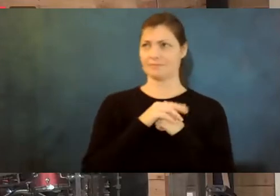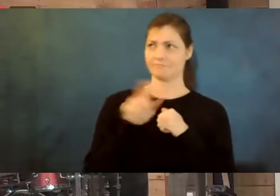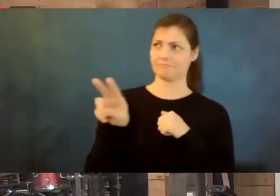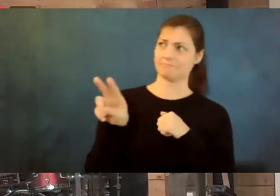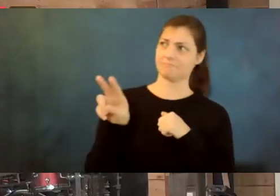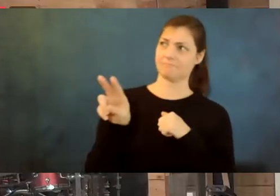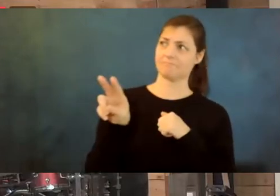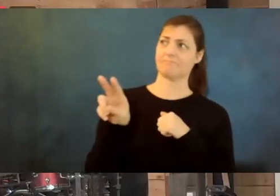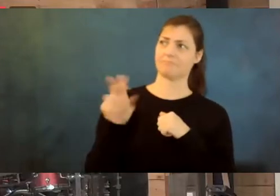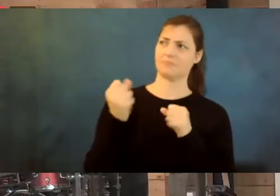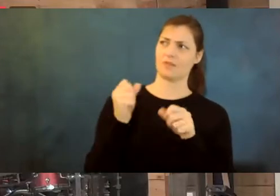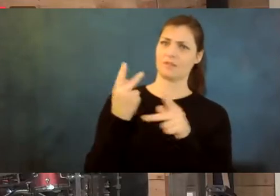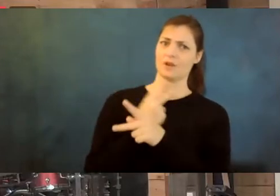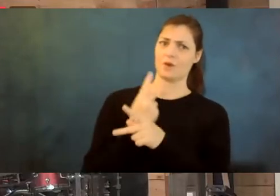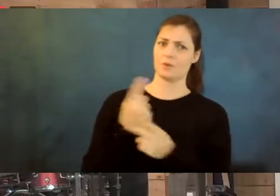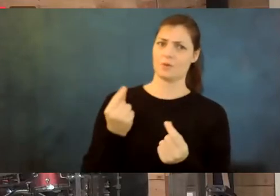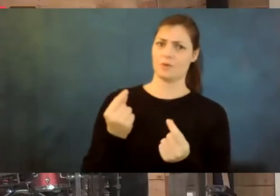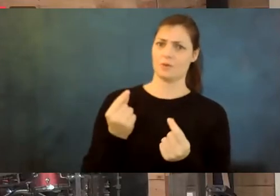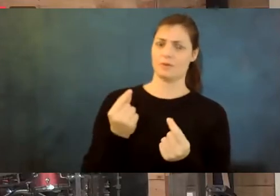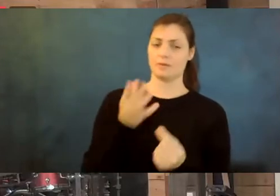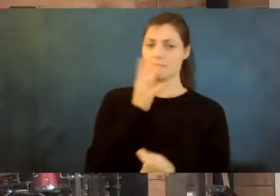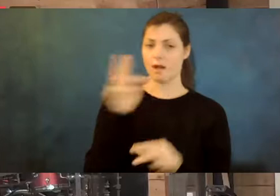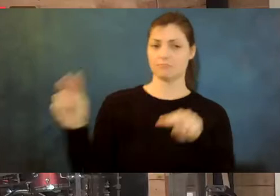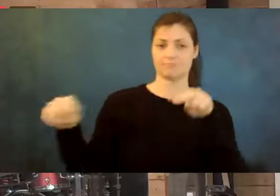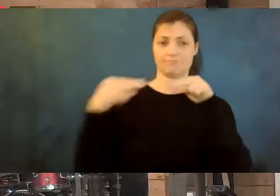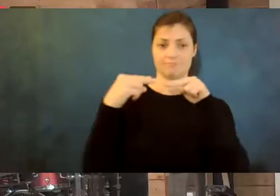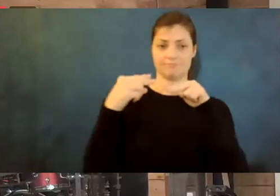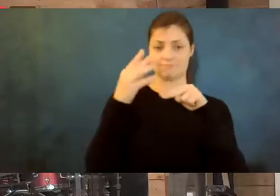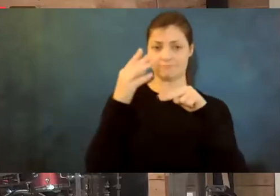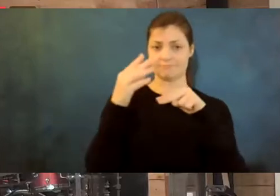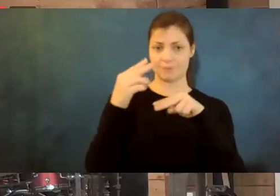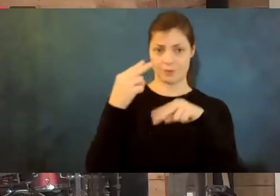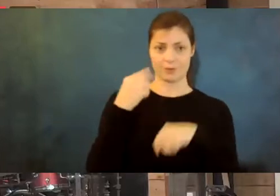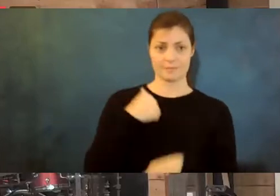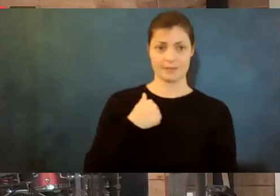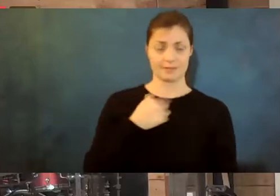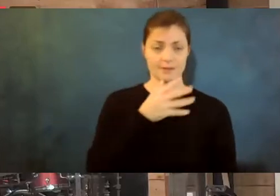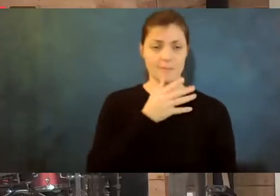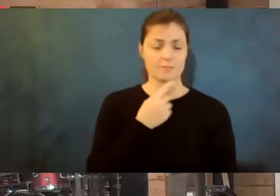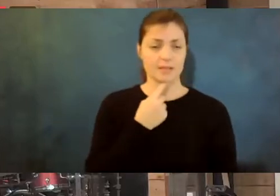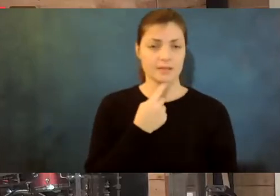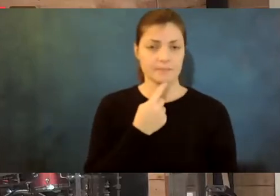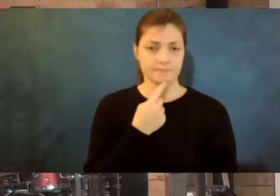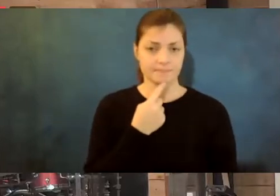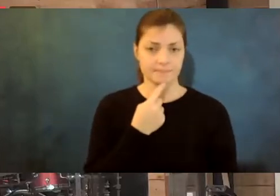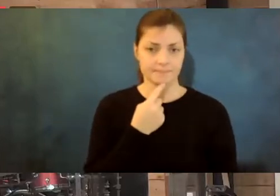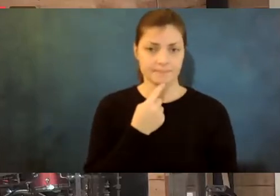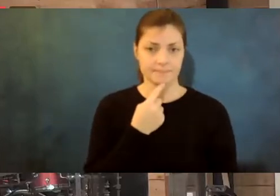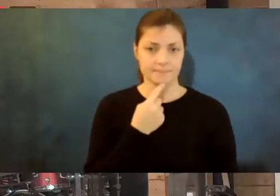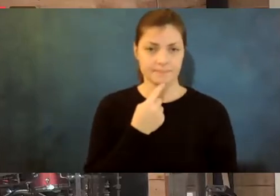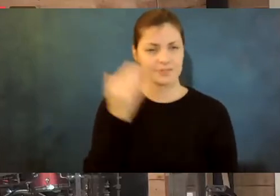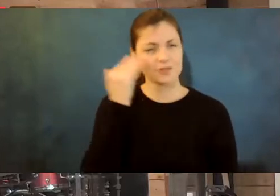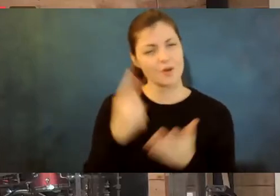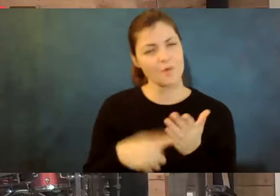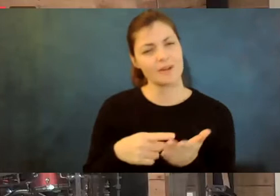at her, trying to figure out what to do. And she looks at me. I'll never forget. She looks at me and she says this. She says, "Do you know what